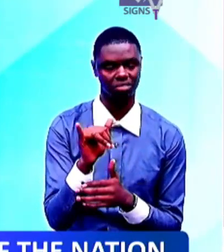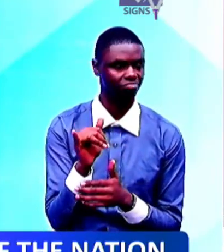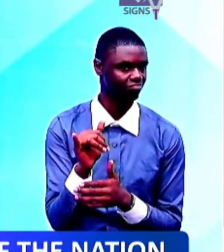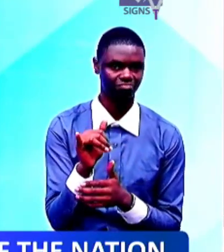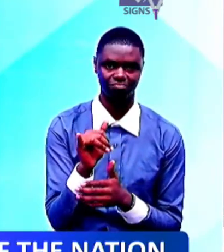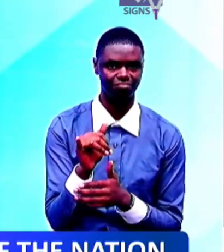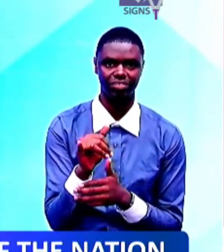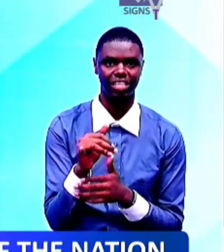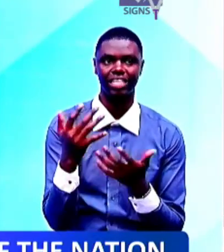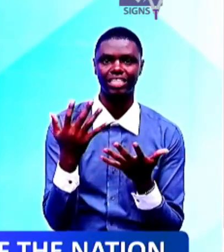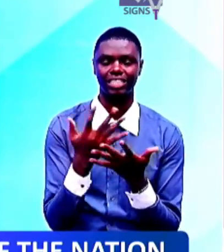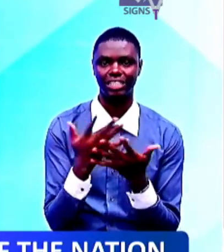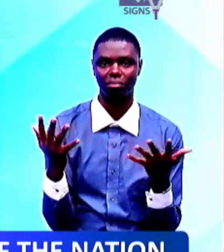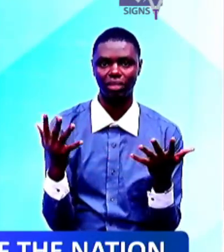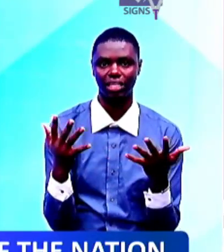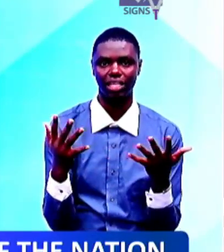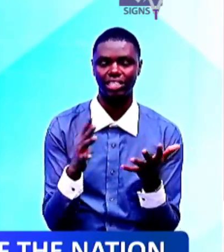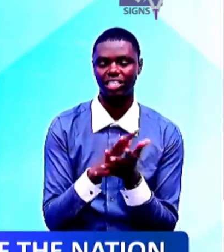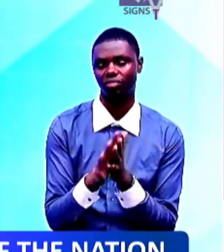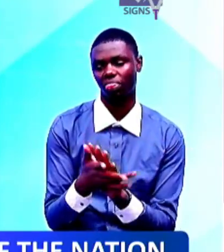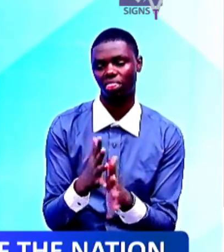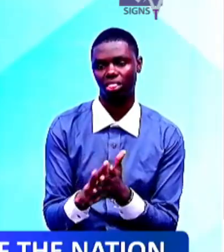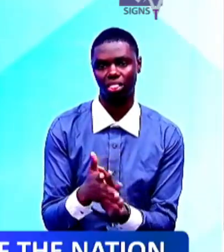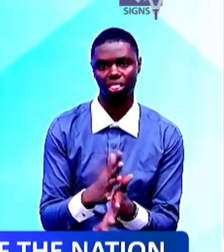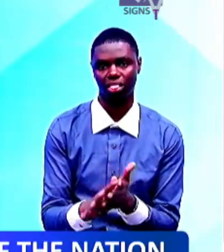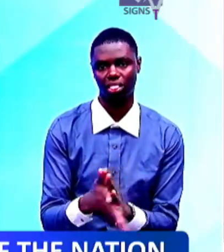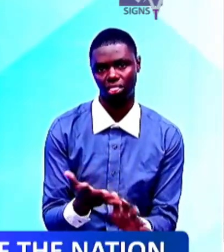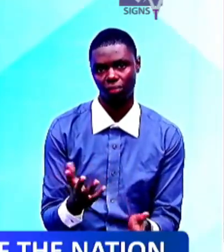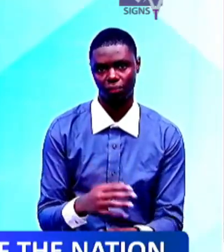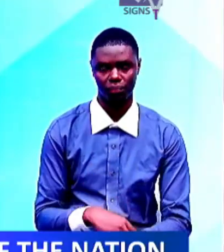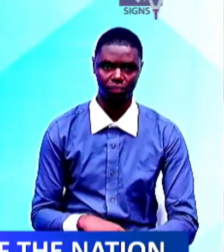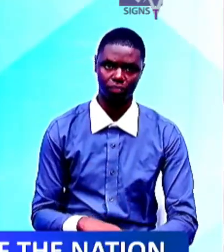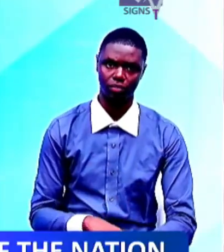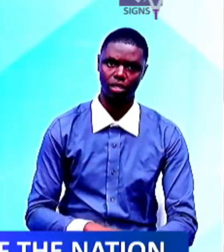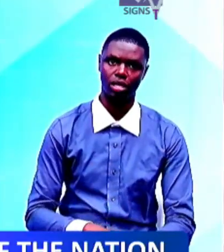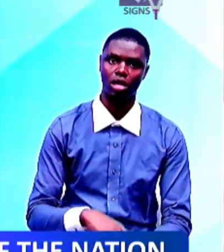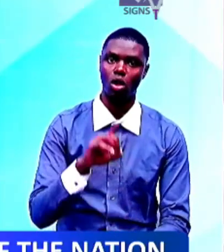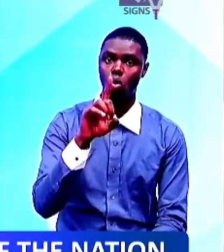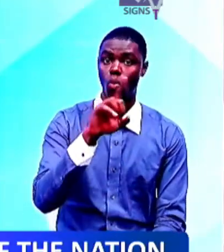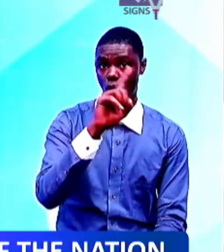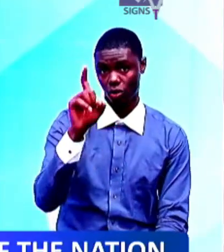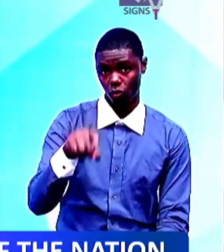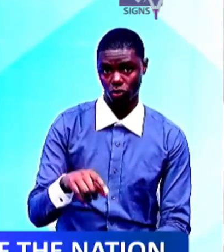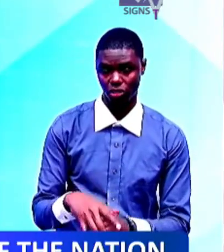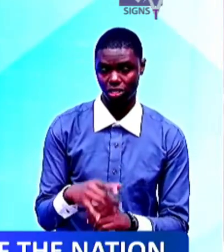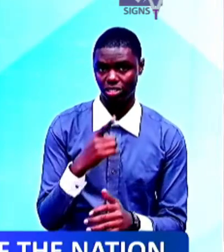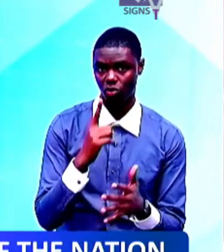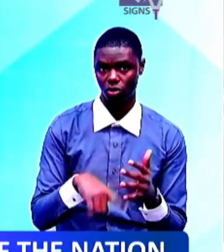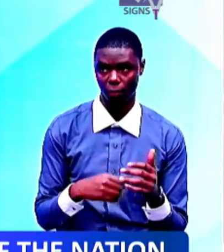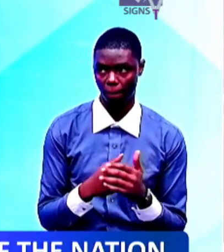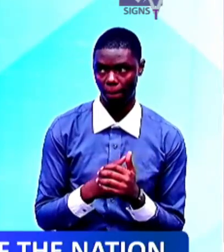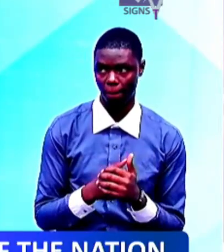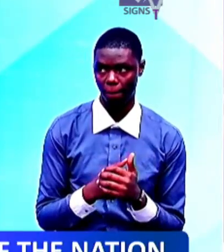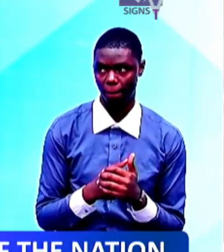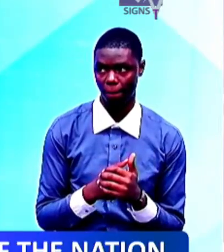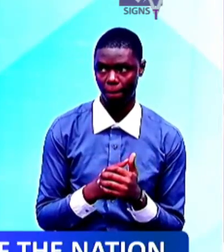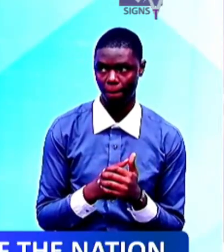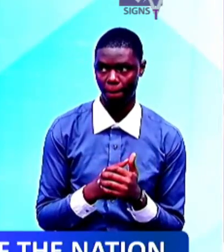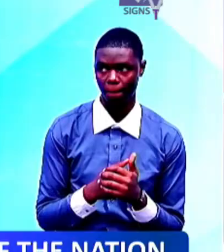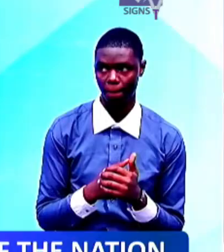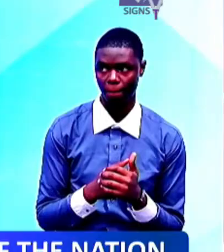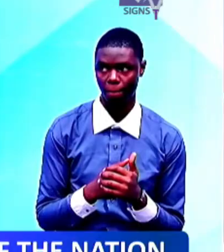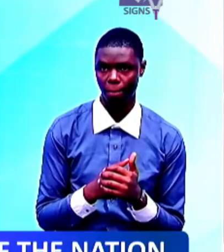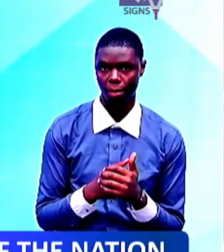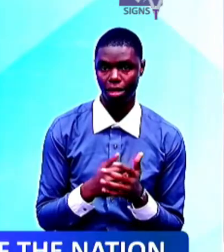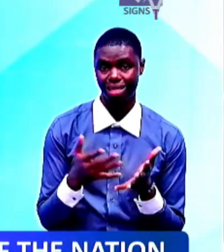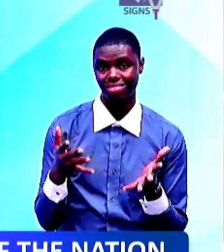a matter, it's vanity completely. A question. Yes. You've said that the young of